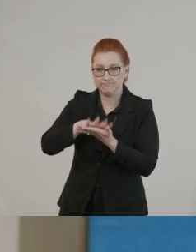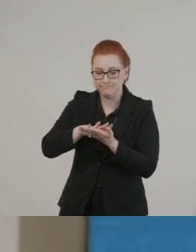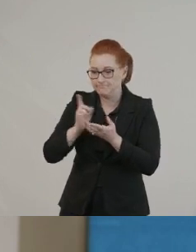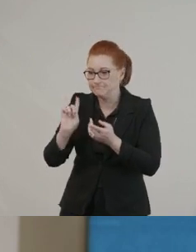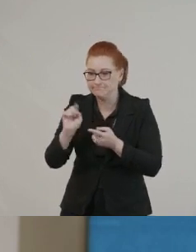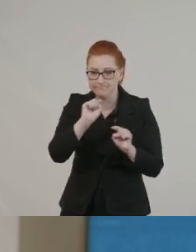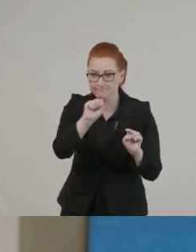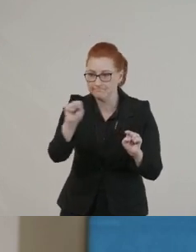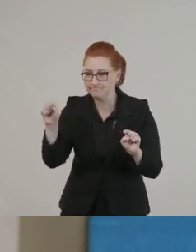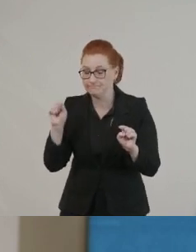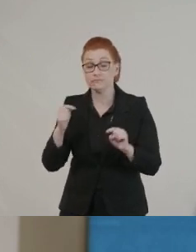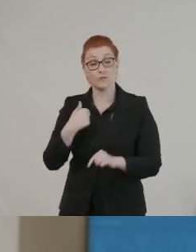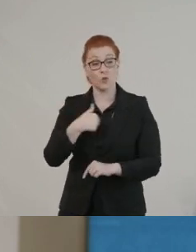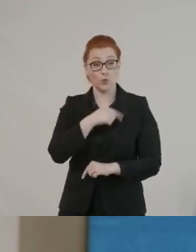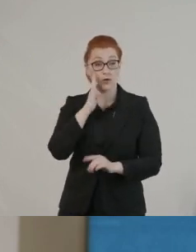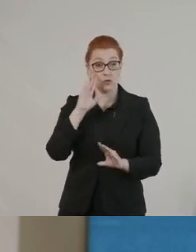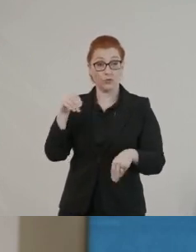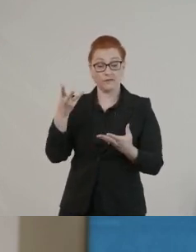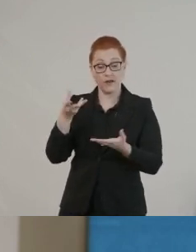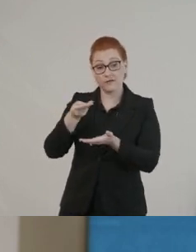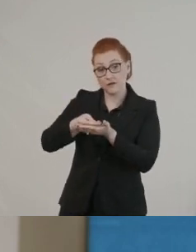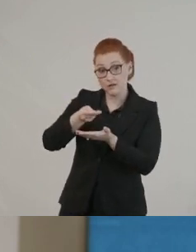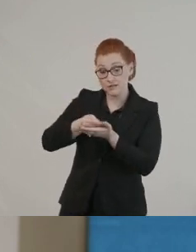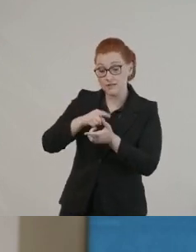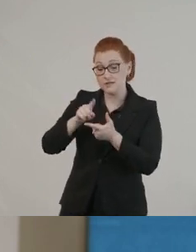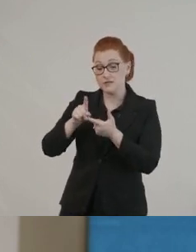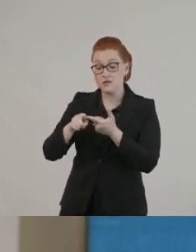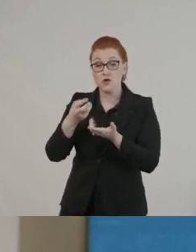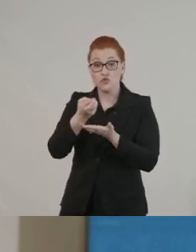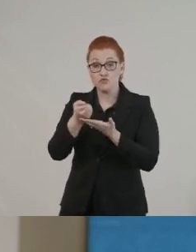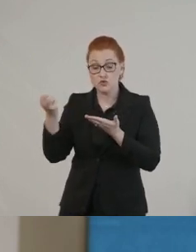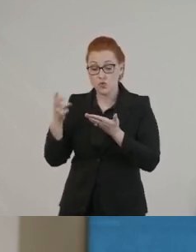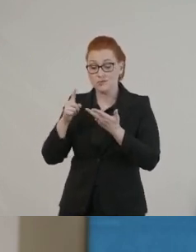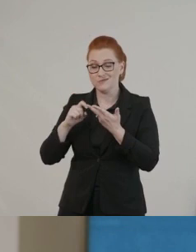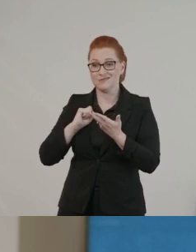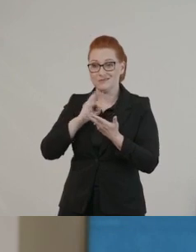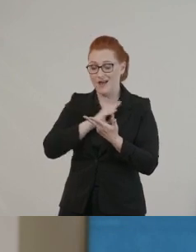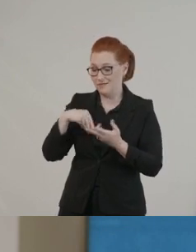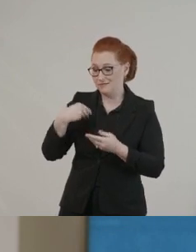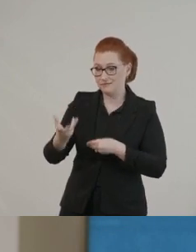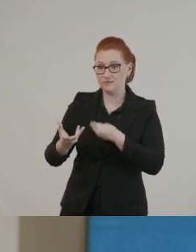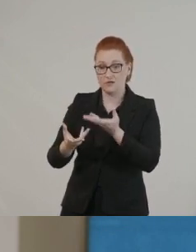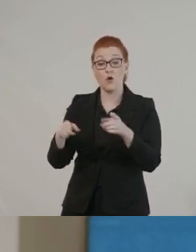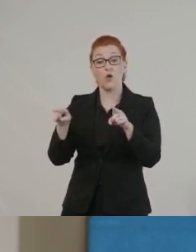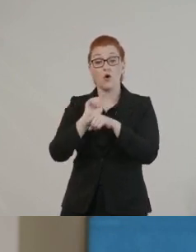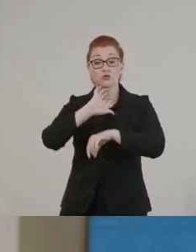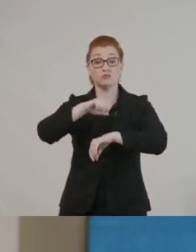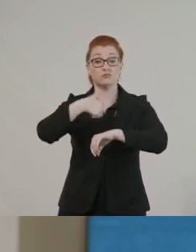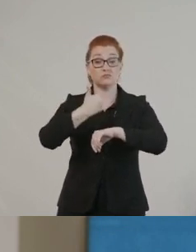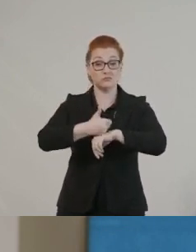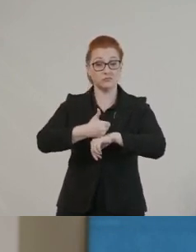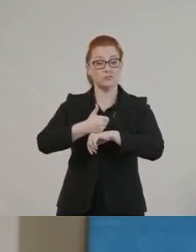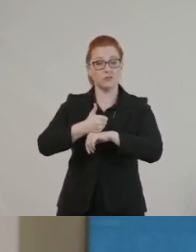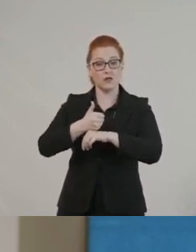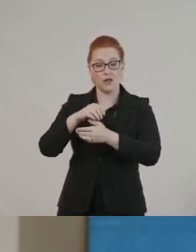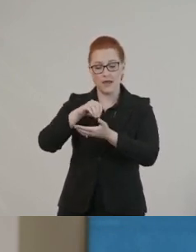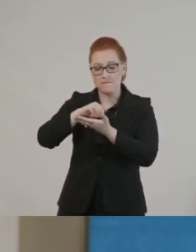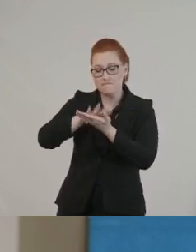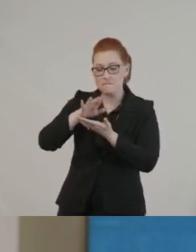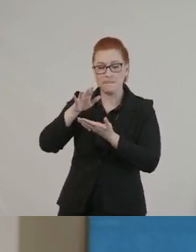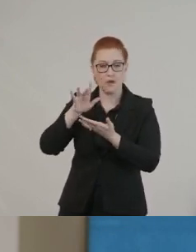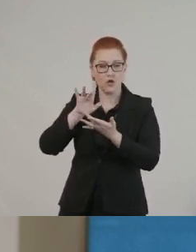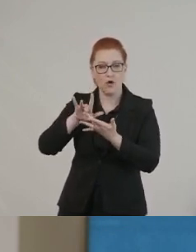county health departments, as well as putting together a statewide contact tracing plan, because it is so important.